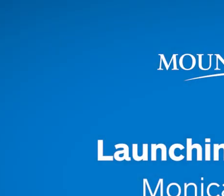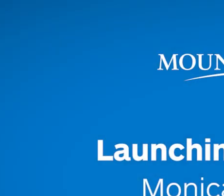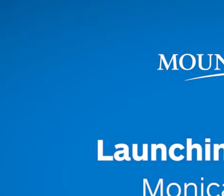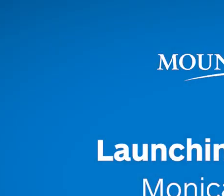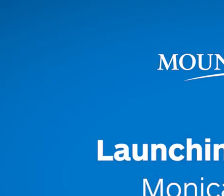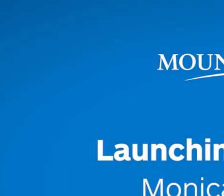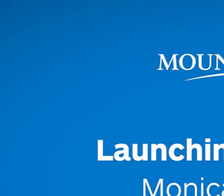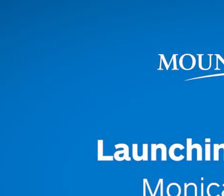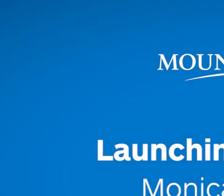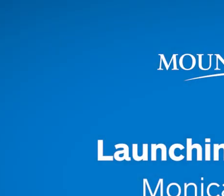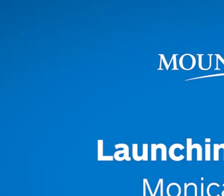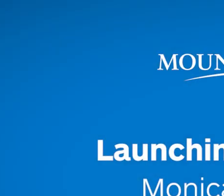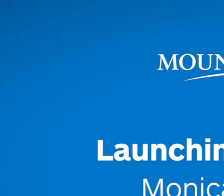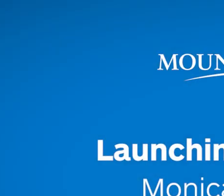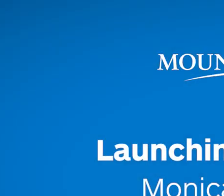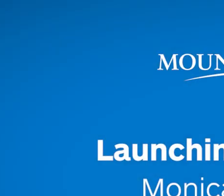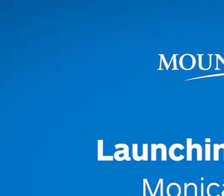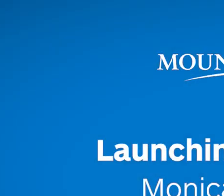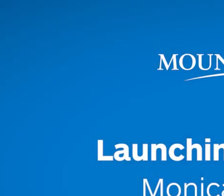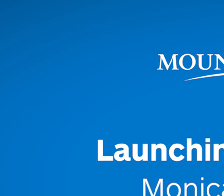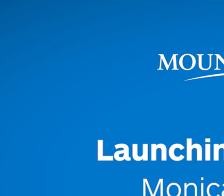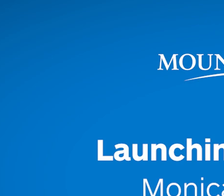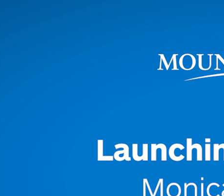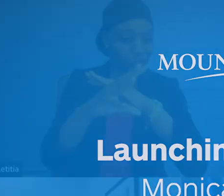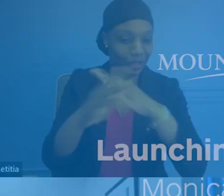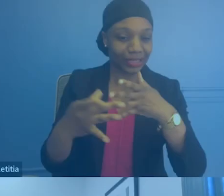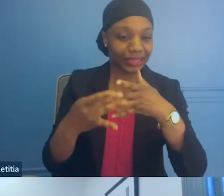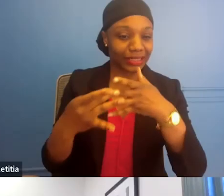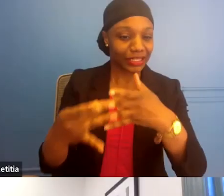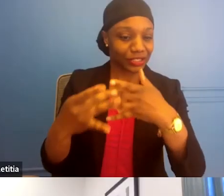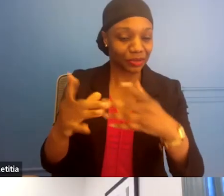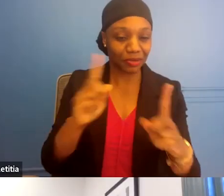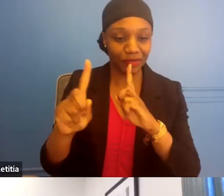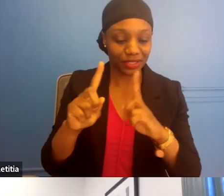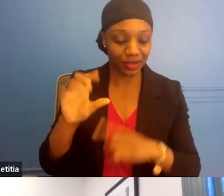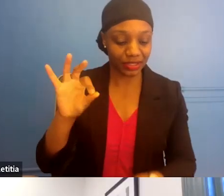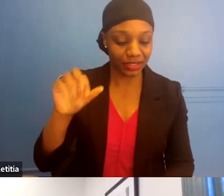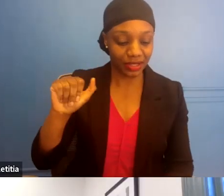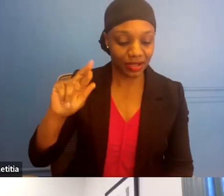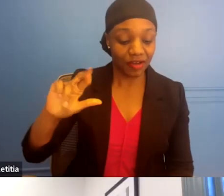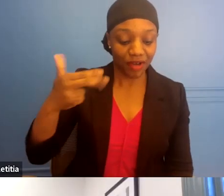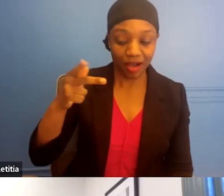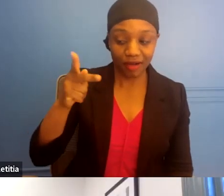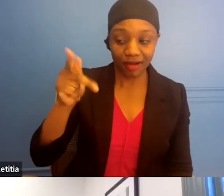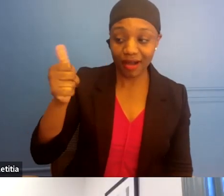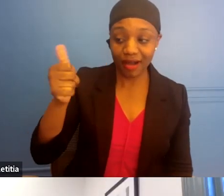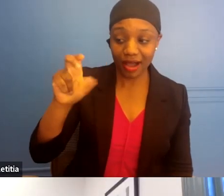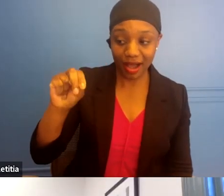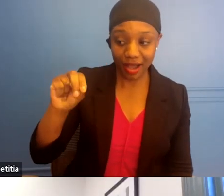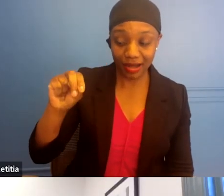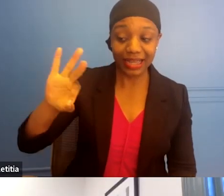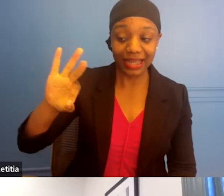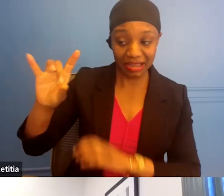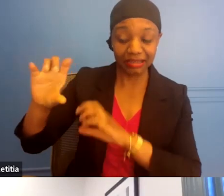Welcome, everyone, to this virtual launching leadership conversation with Farah Khan, class of 98, and Monica